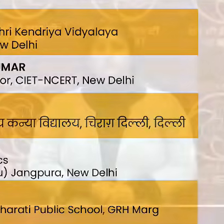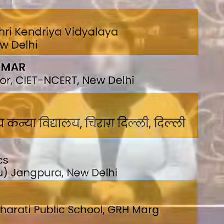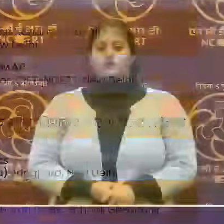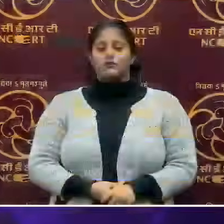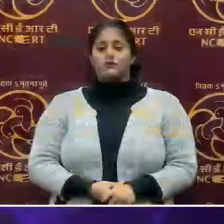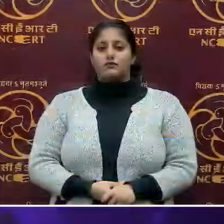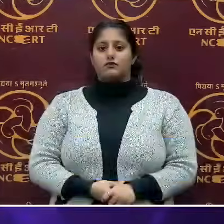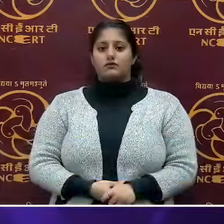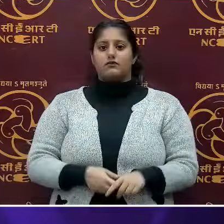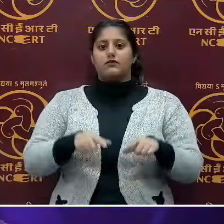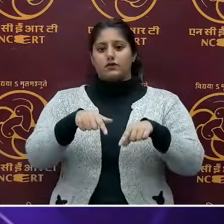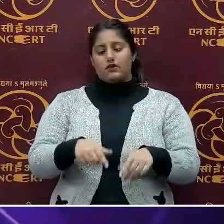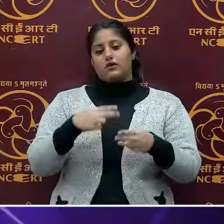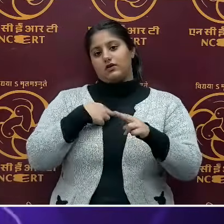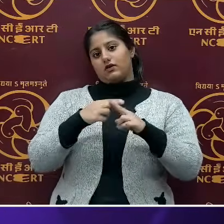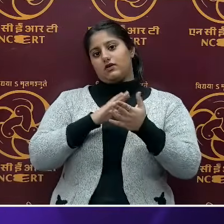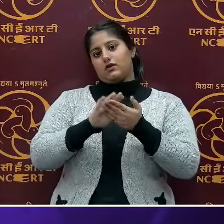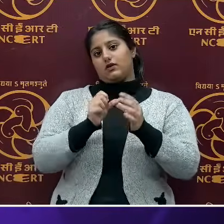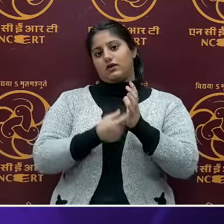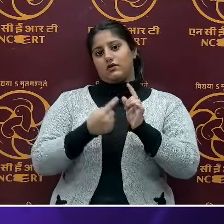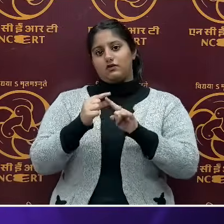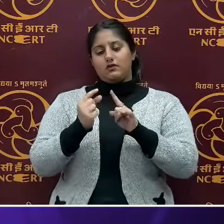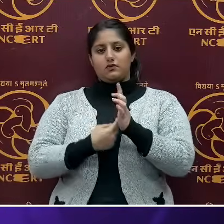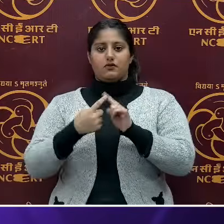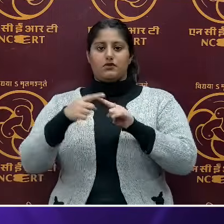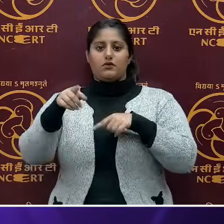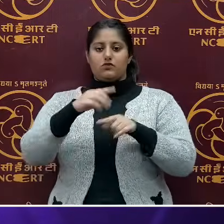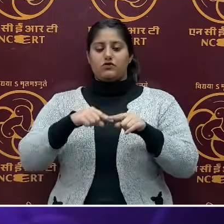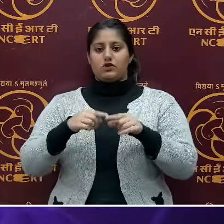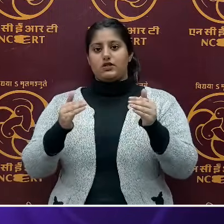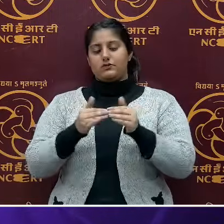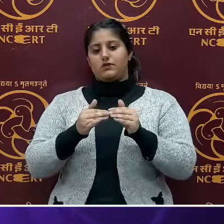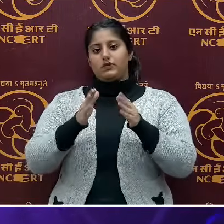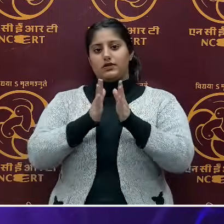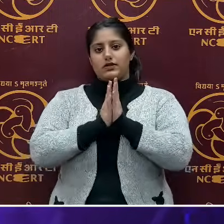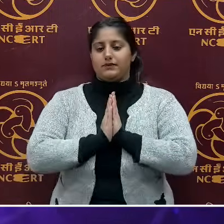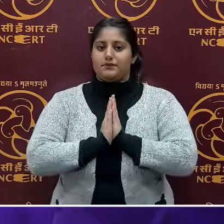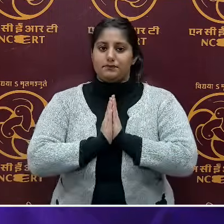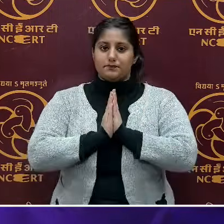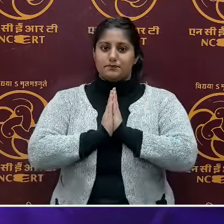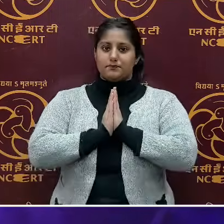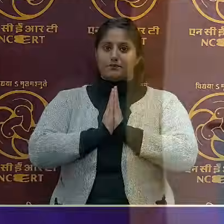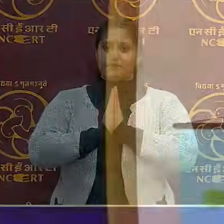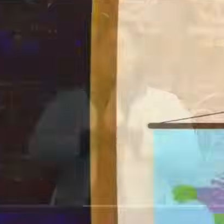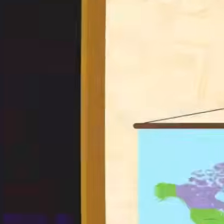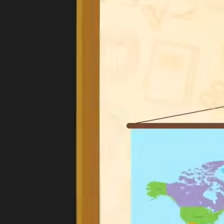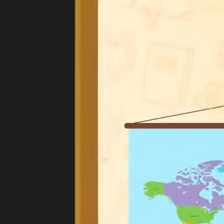same. And this is me, Harpreet Kaur signing off. We'll join you shortly. Namaskar.